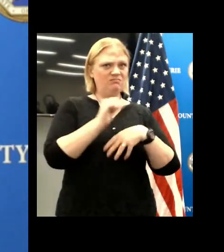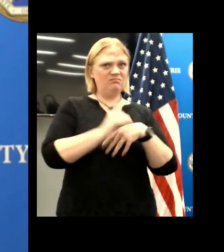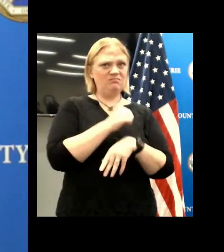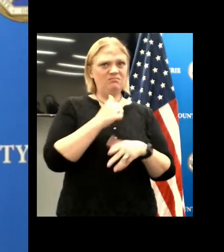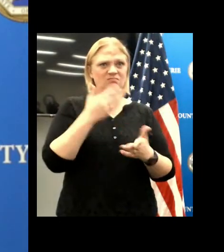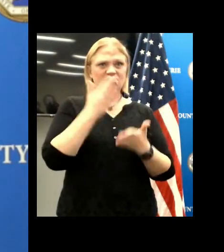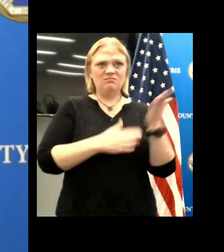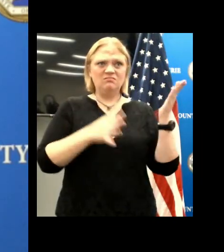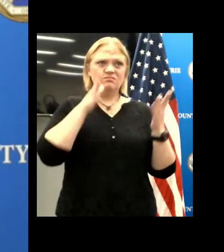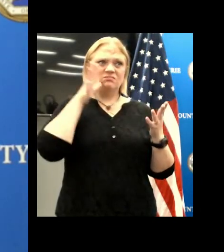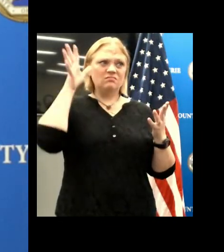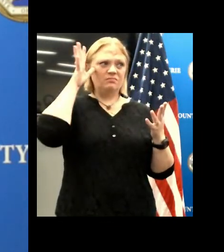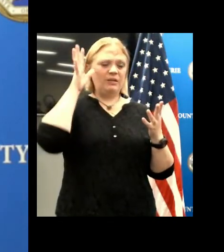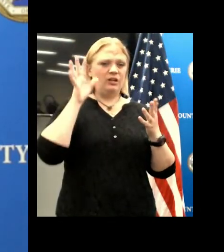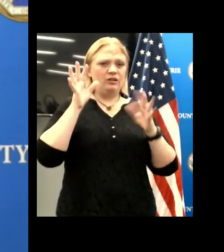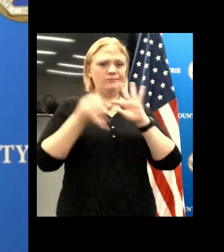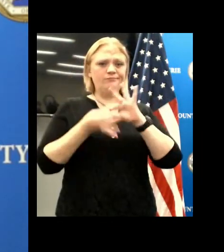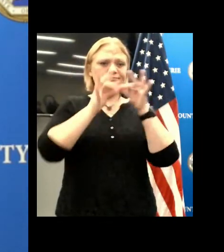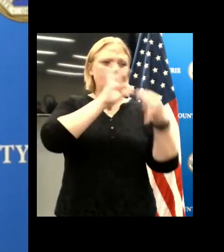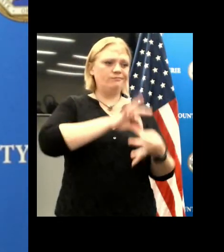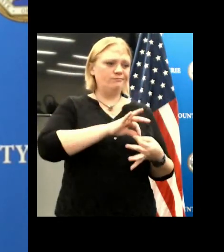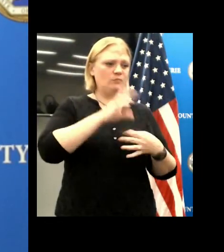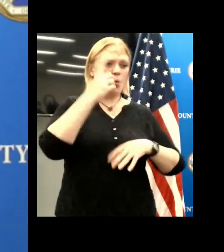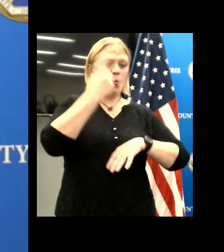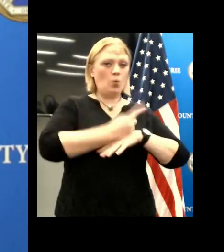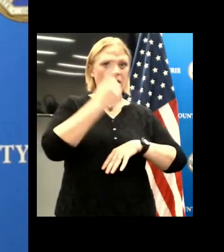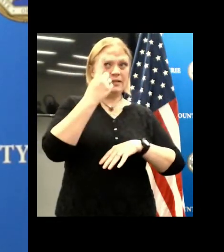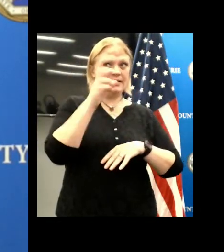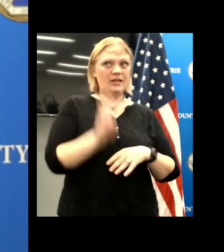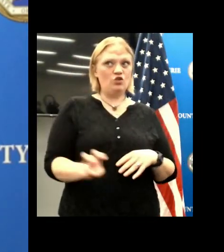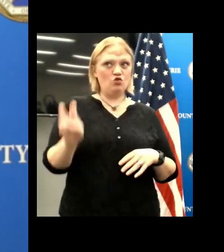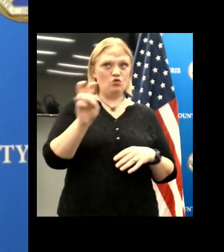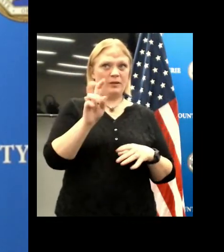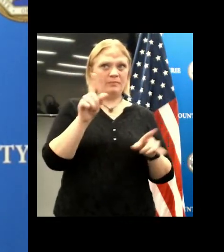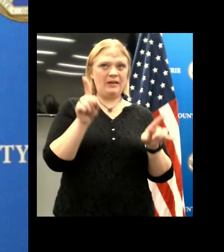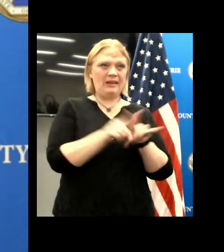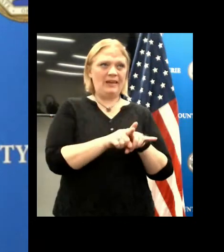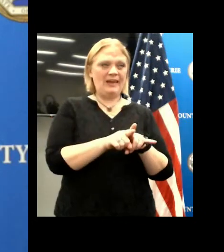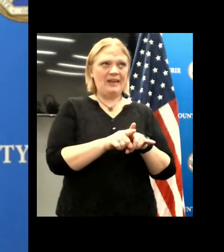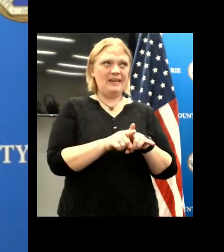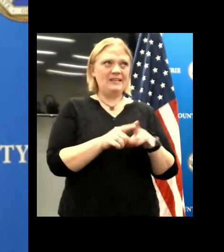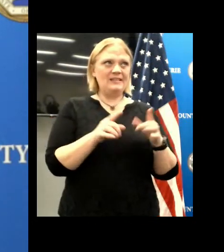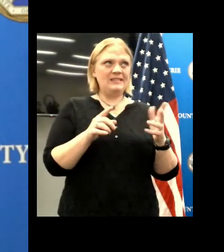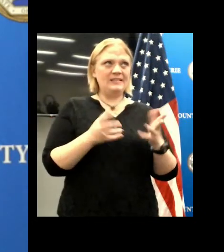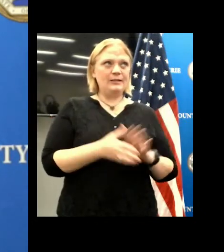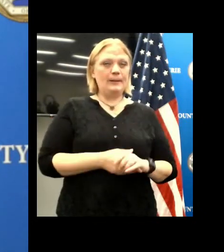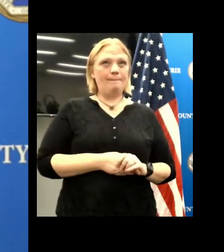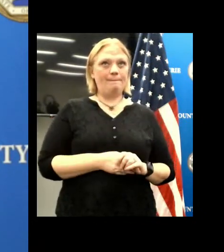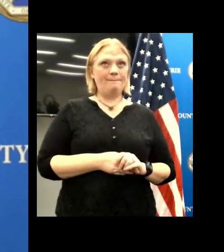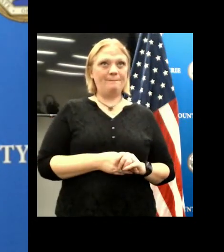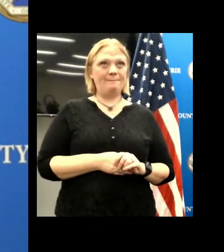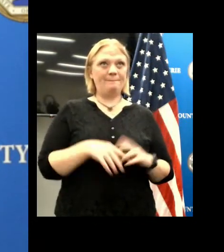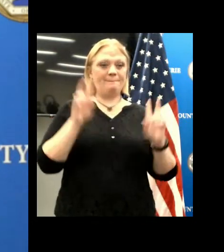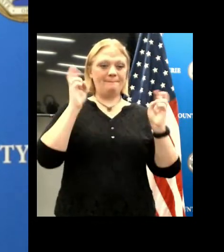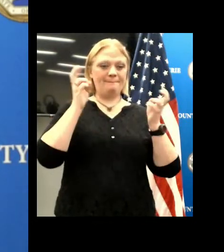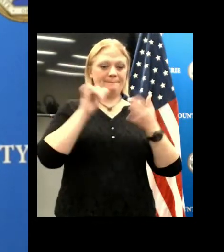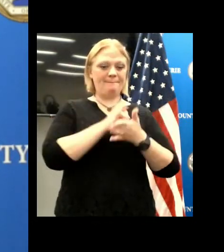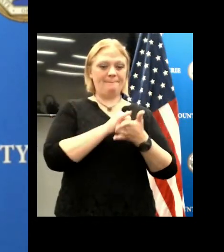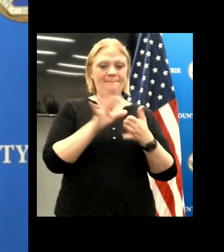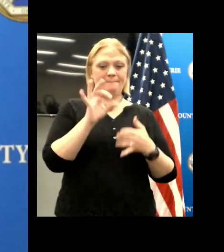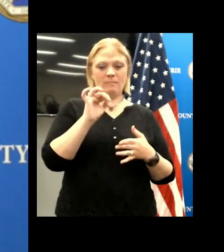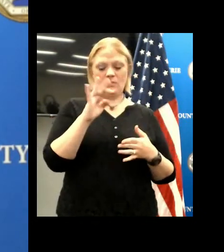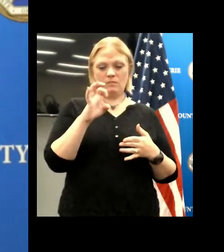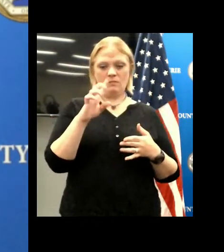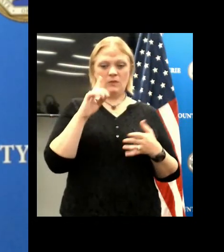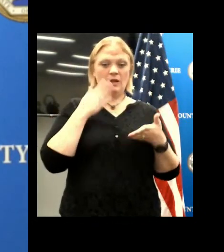some parents are interpreting those one-day trips as what the New York Forward allows